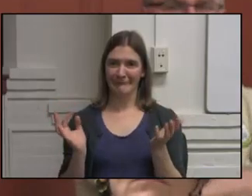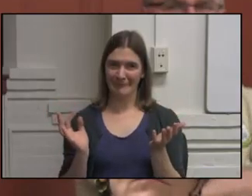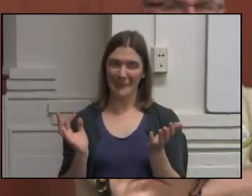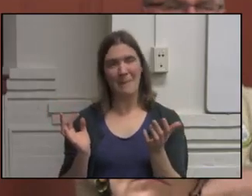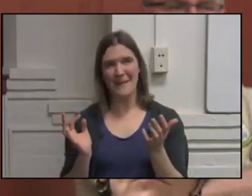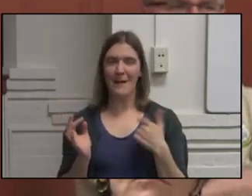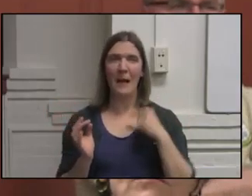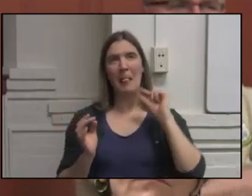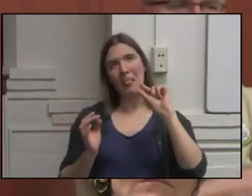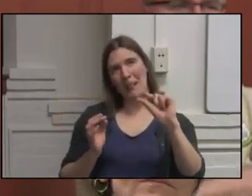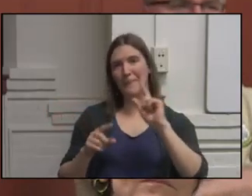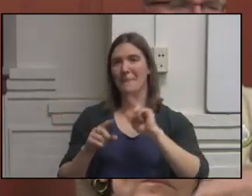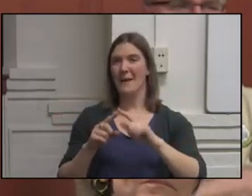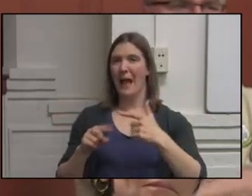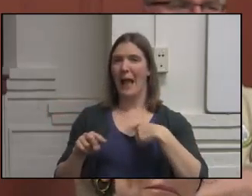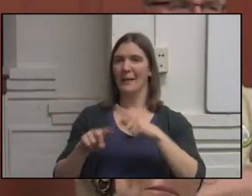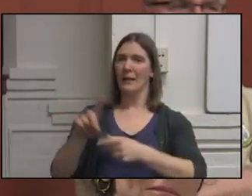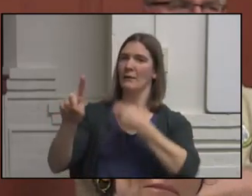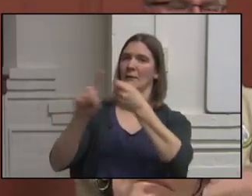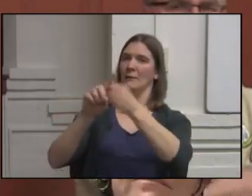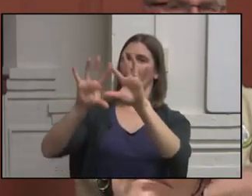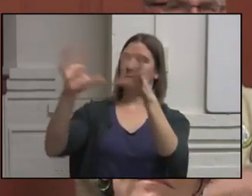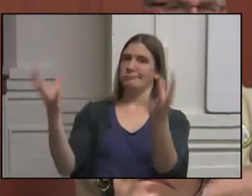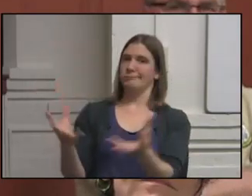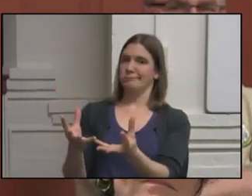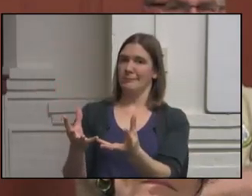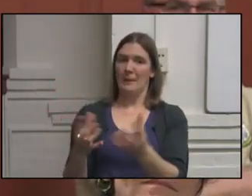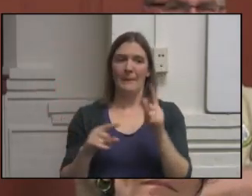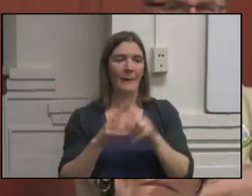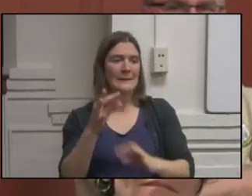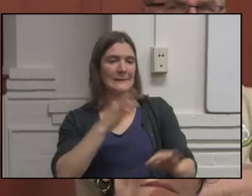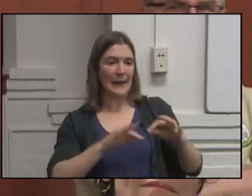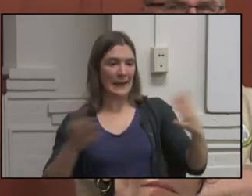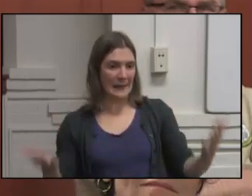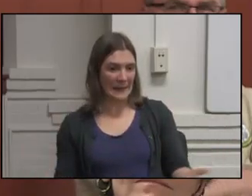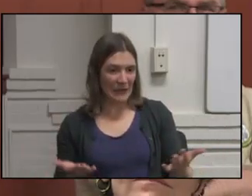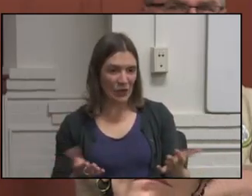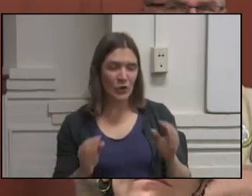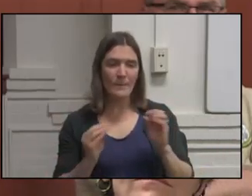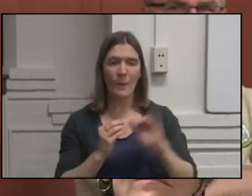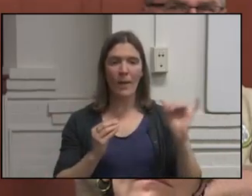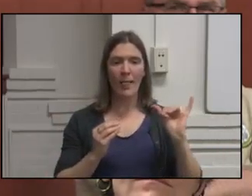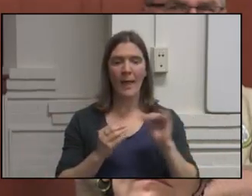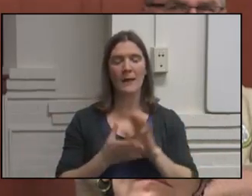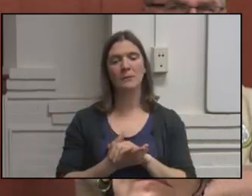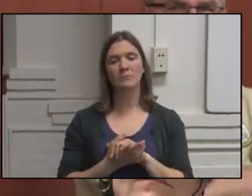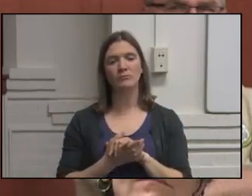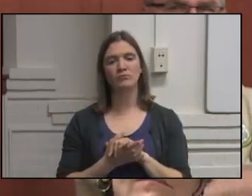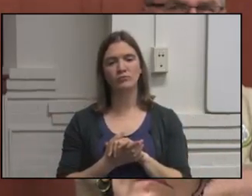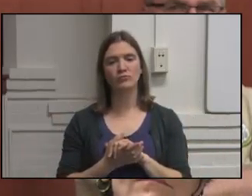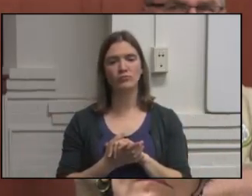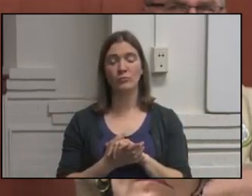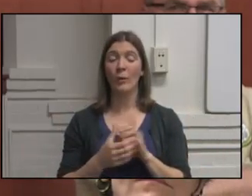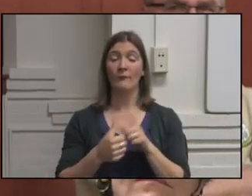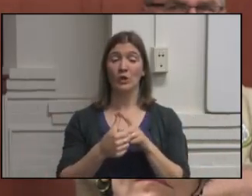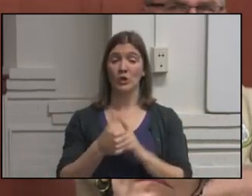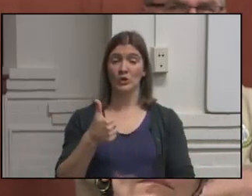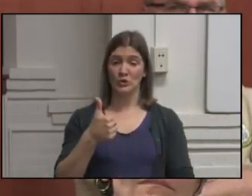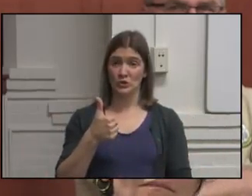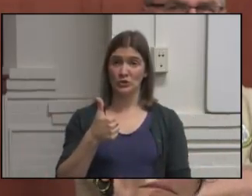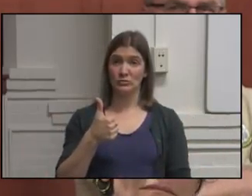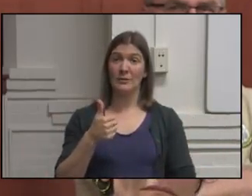directly anyway. I think what we're trying to do is, number one, learn